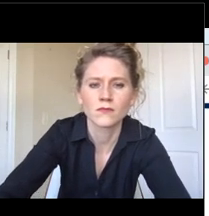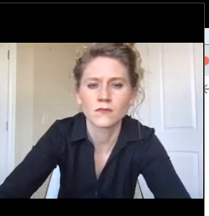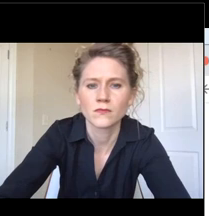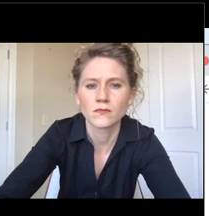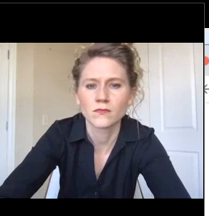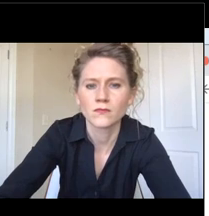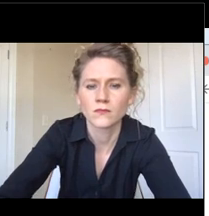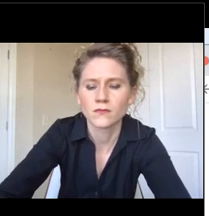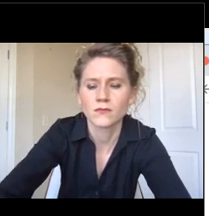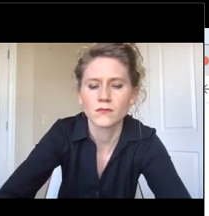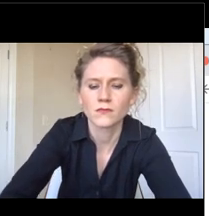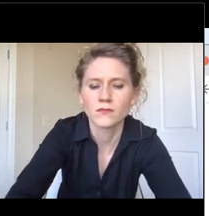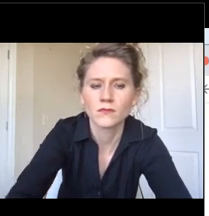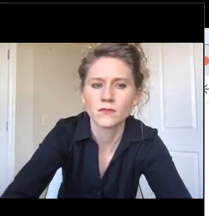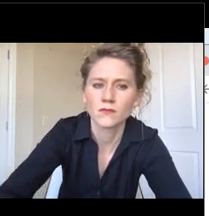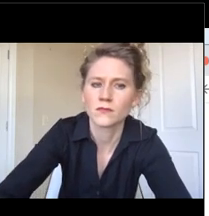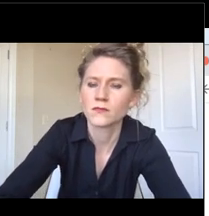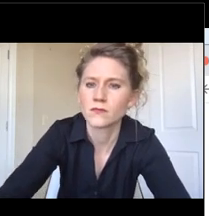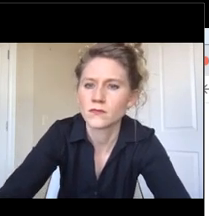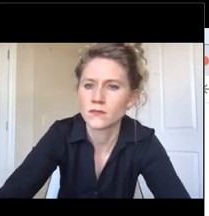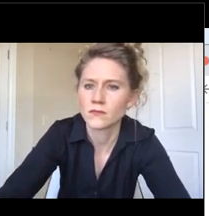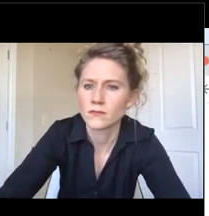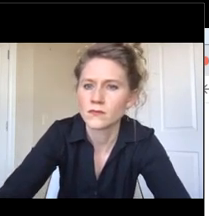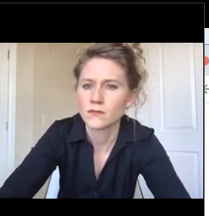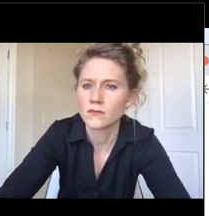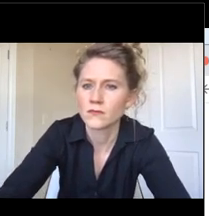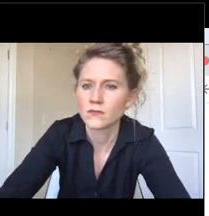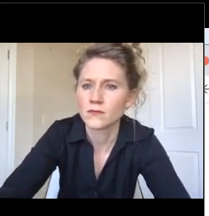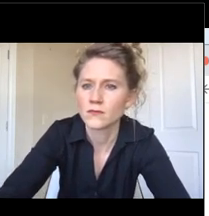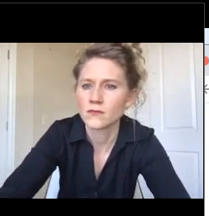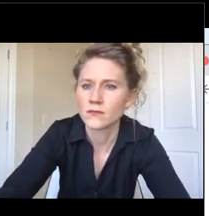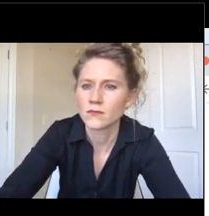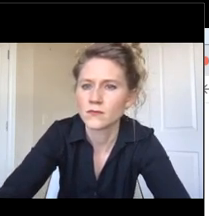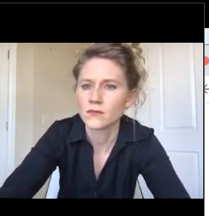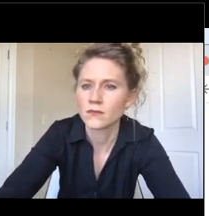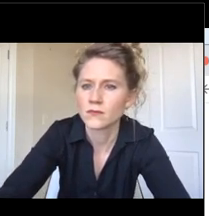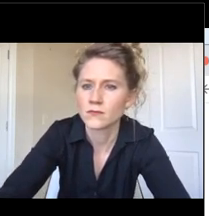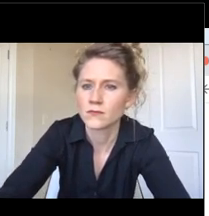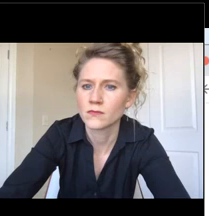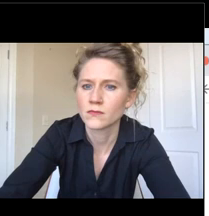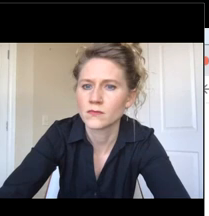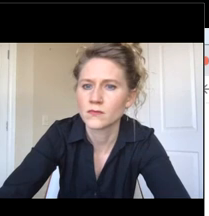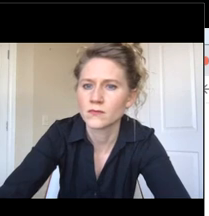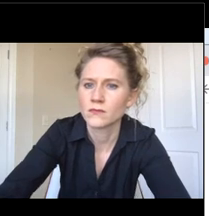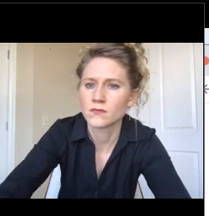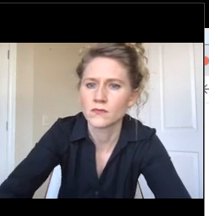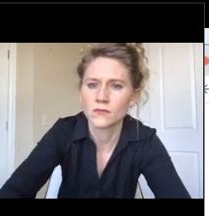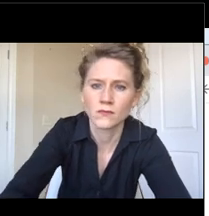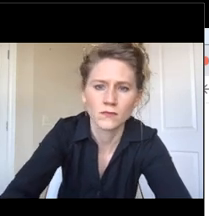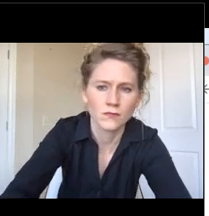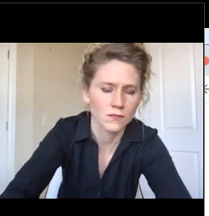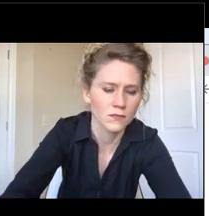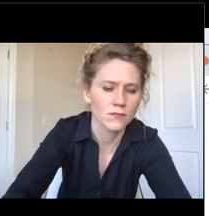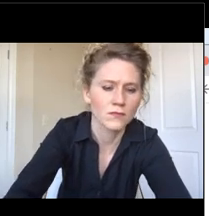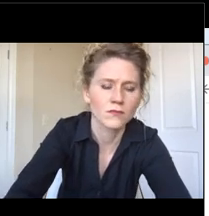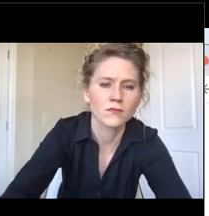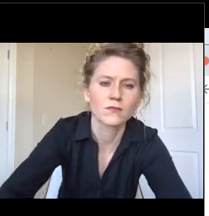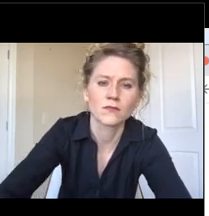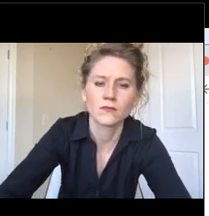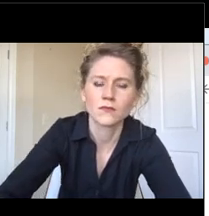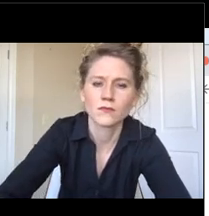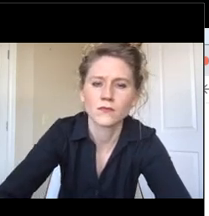What we're going to do is input the criteria for Palos Verdes Court as an example to show you how this tool works. So